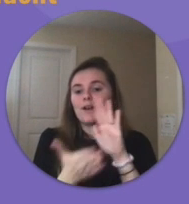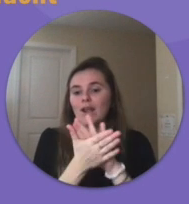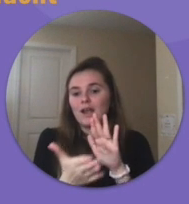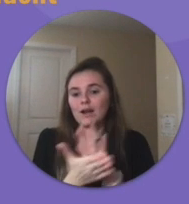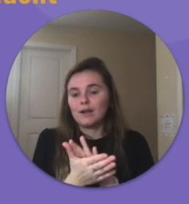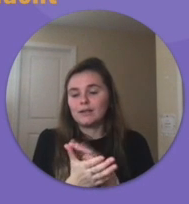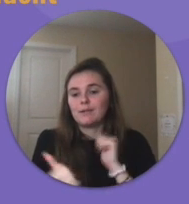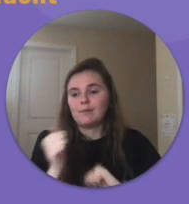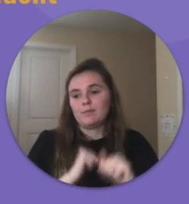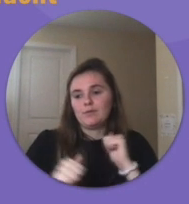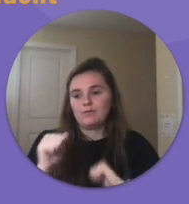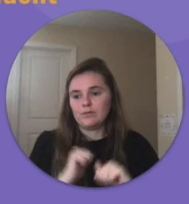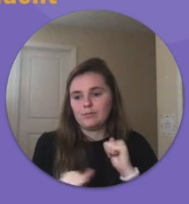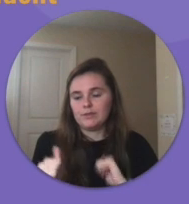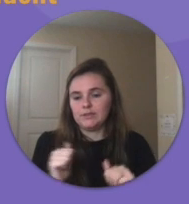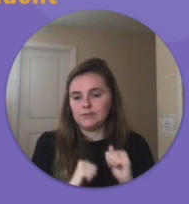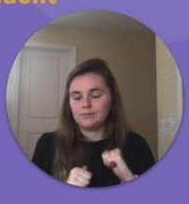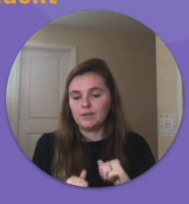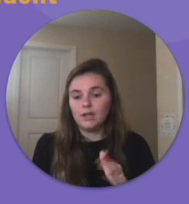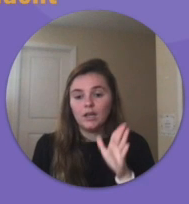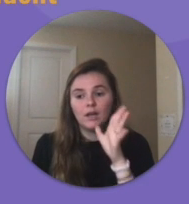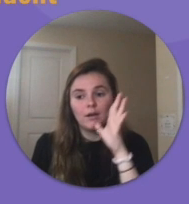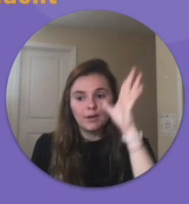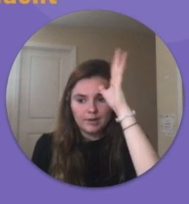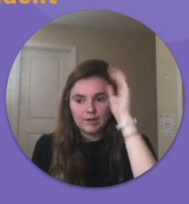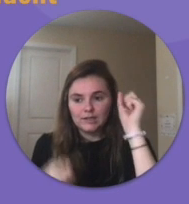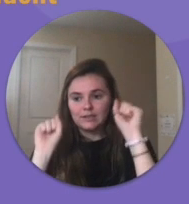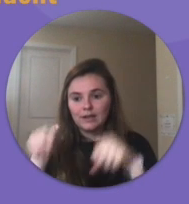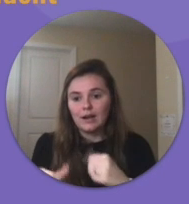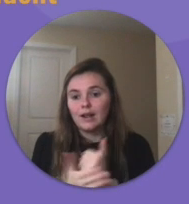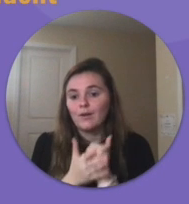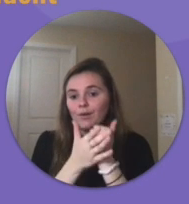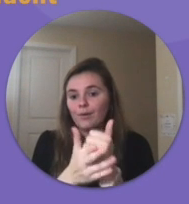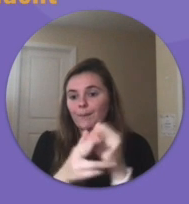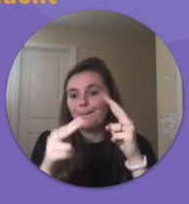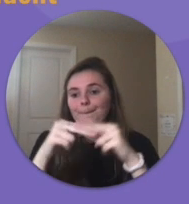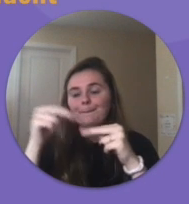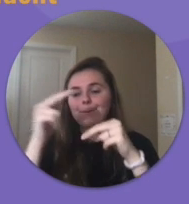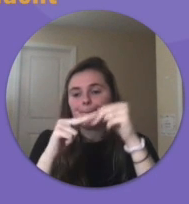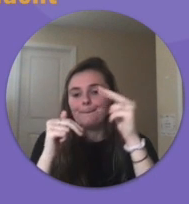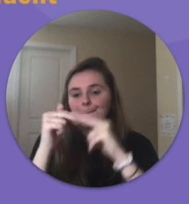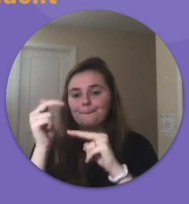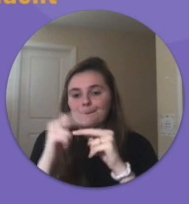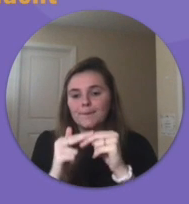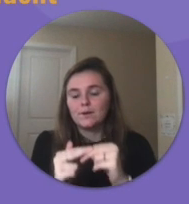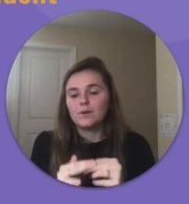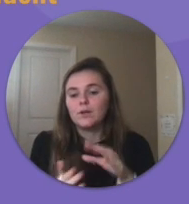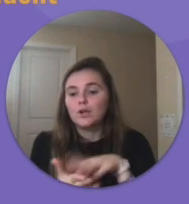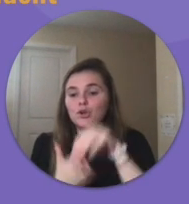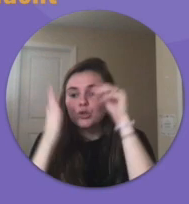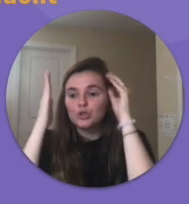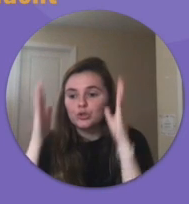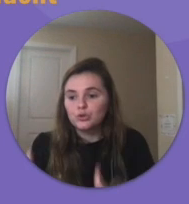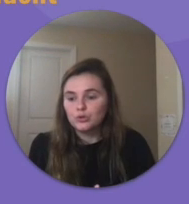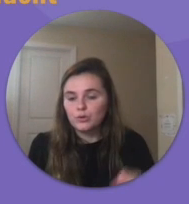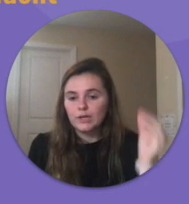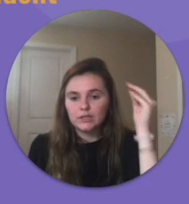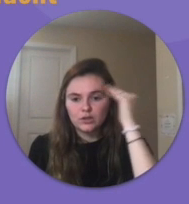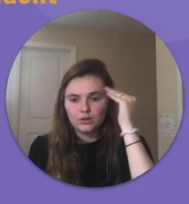helps improve academic performance, and the parents can help build the students' knowledge.